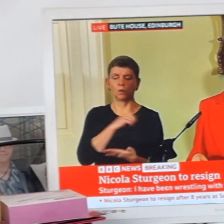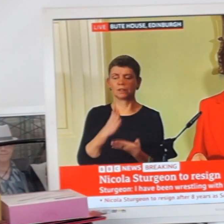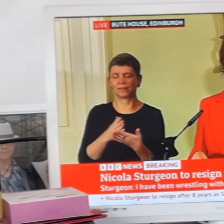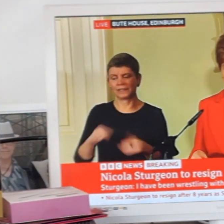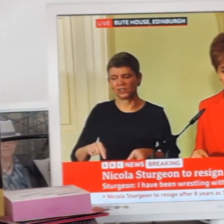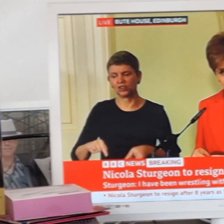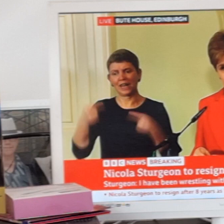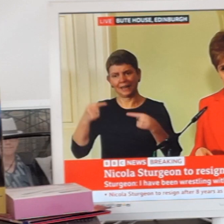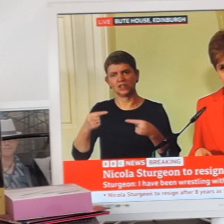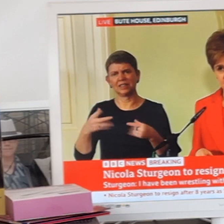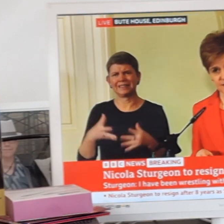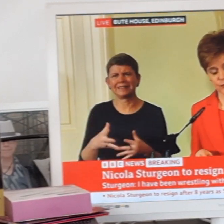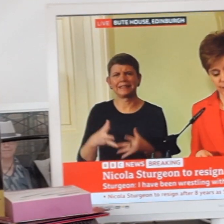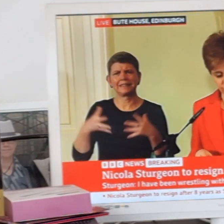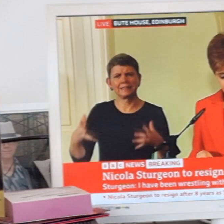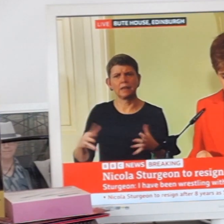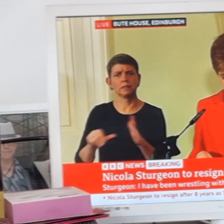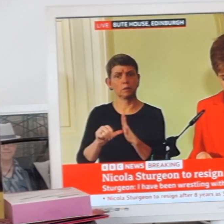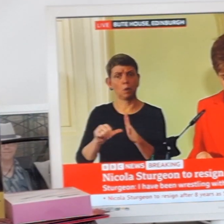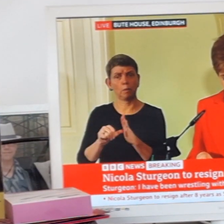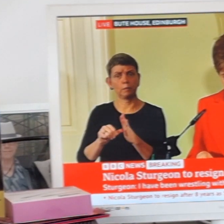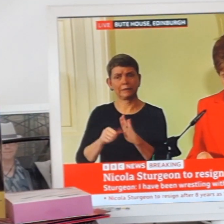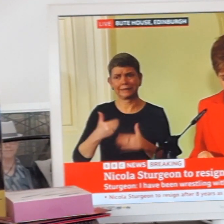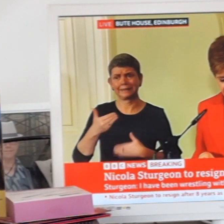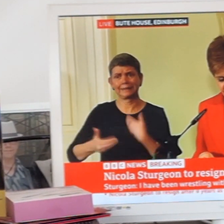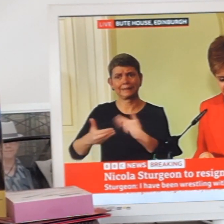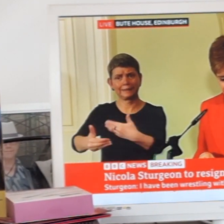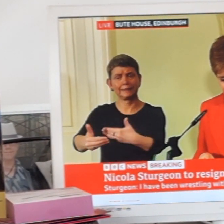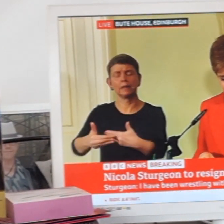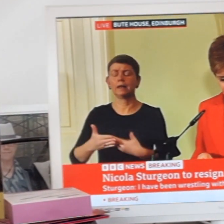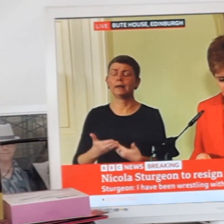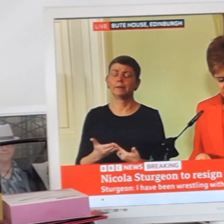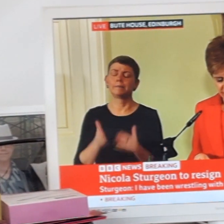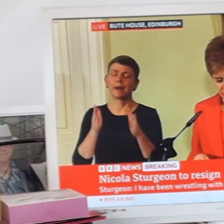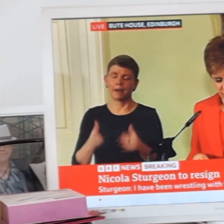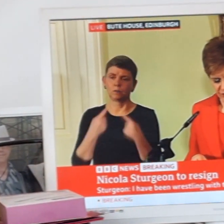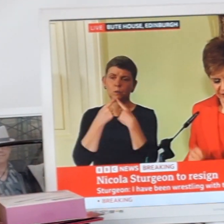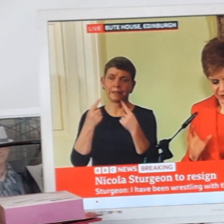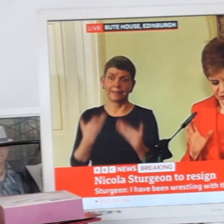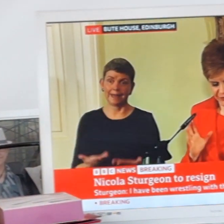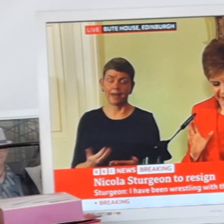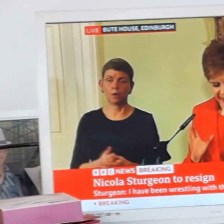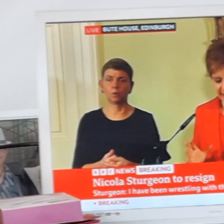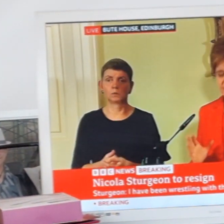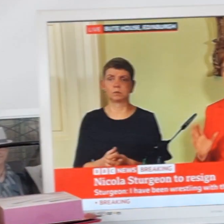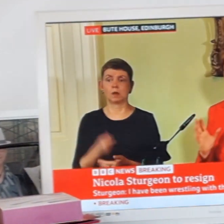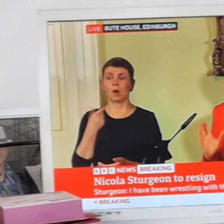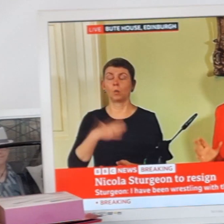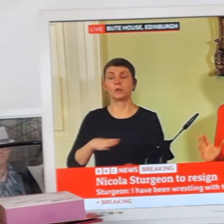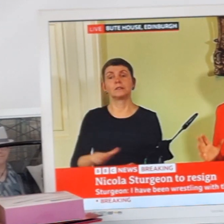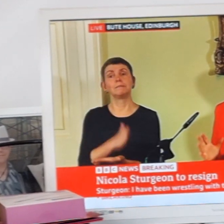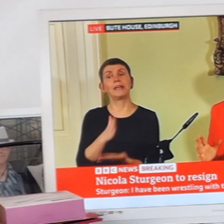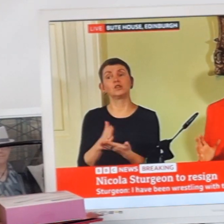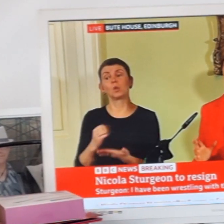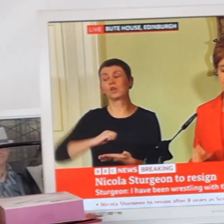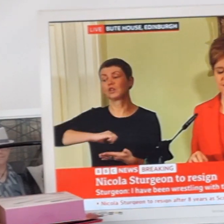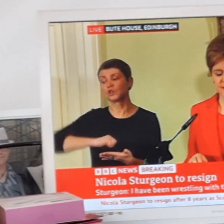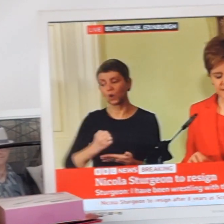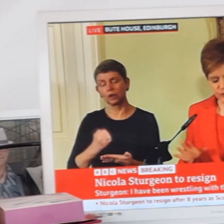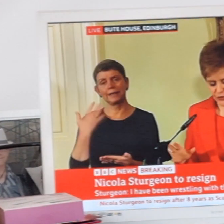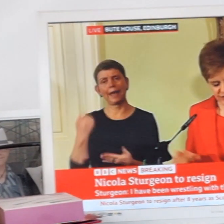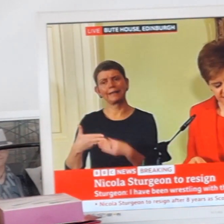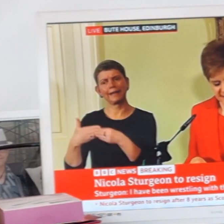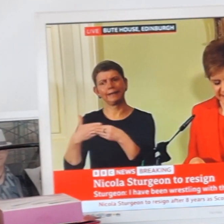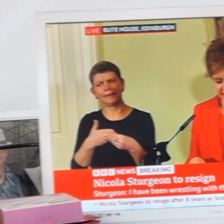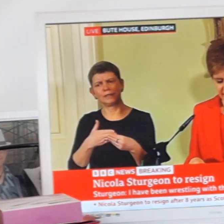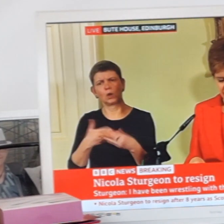faces, I have a duty to say so now. I feel that duty first and foremost to our country to ensure that it has the energy of leadership that it